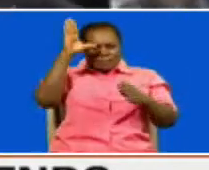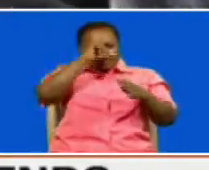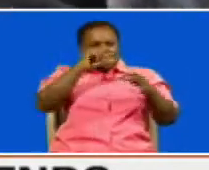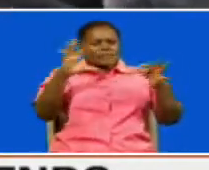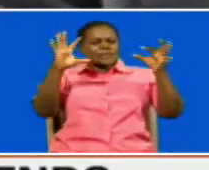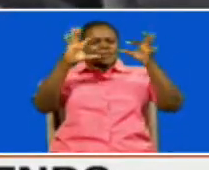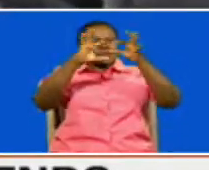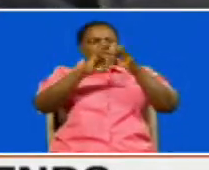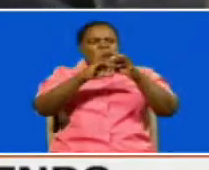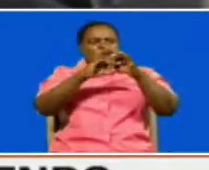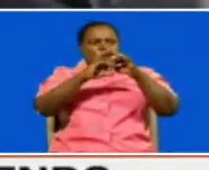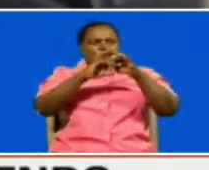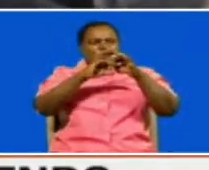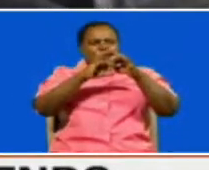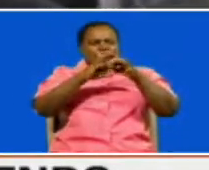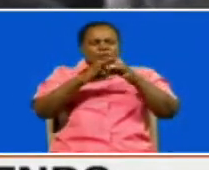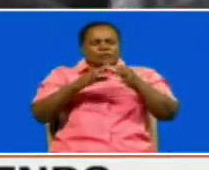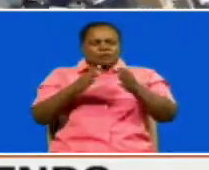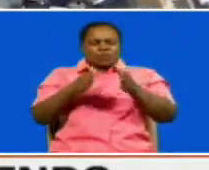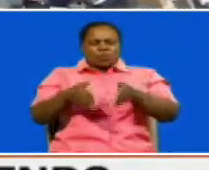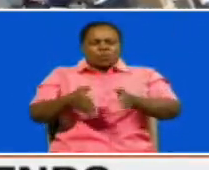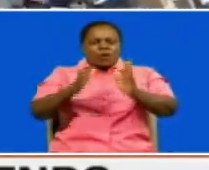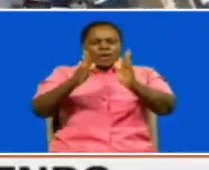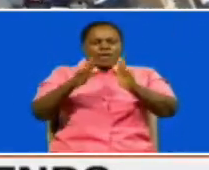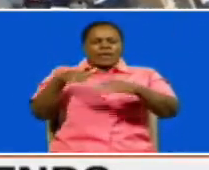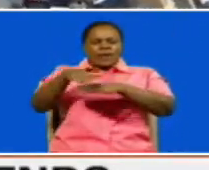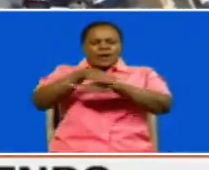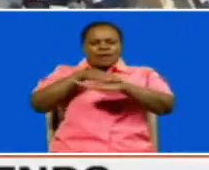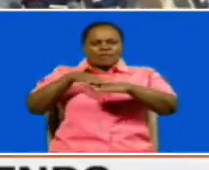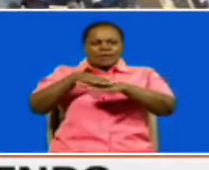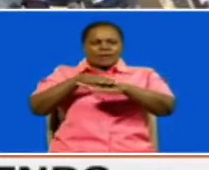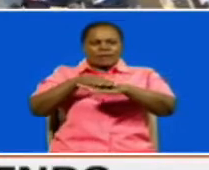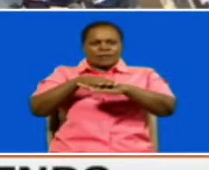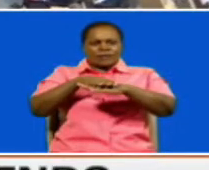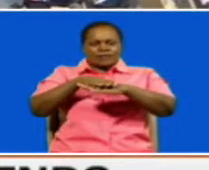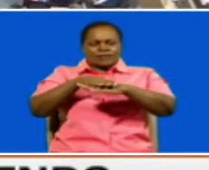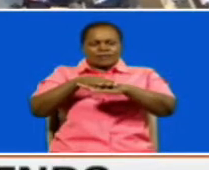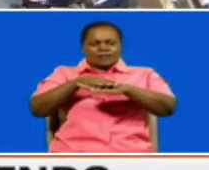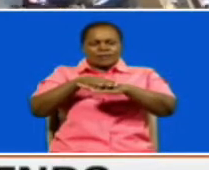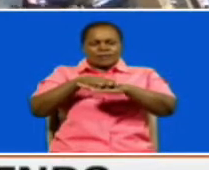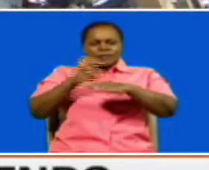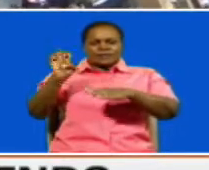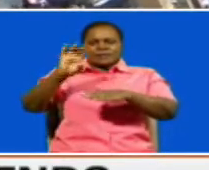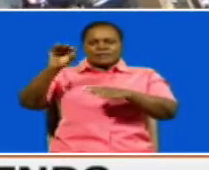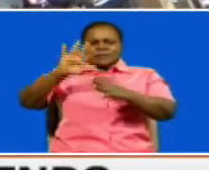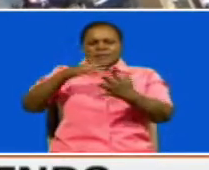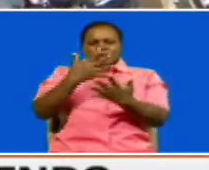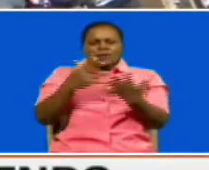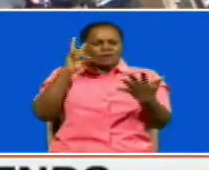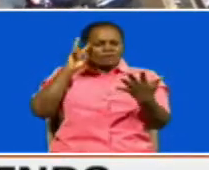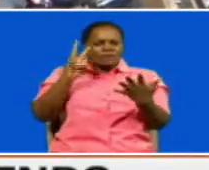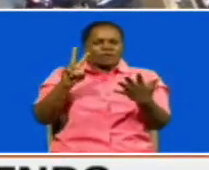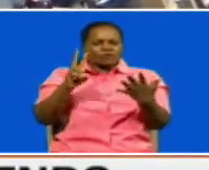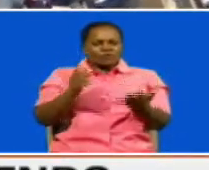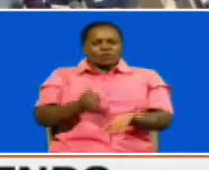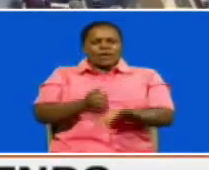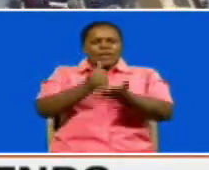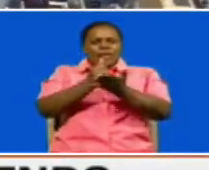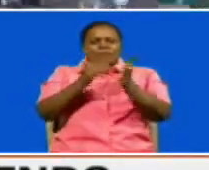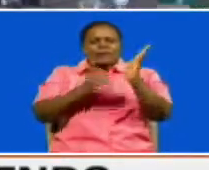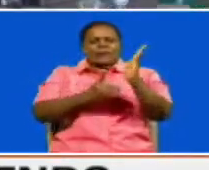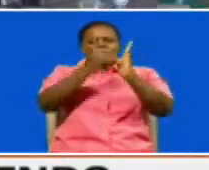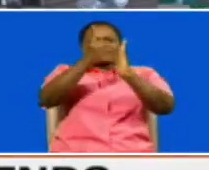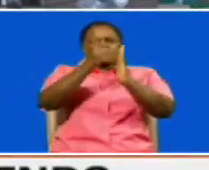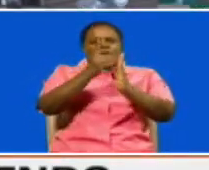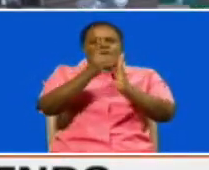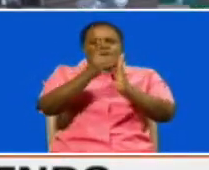links along the transnational highway corridors identified as the Trans-African Highways Network, with a view to facilitating their